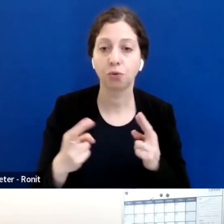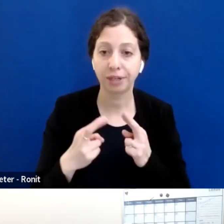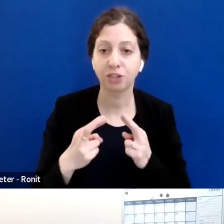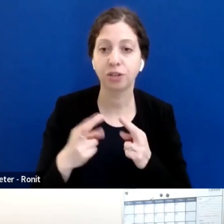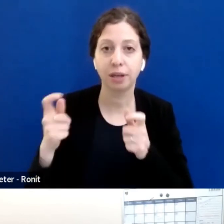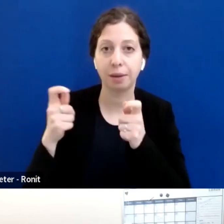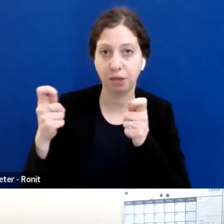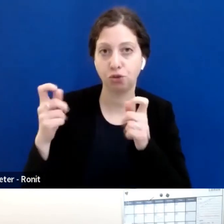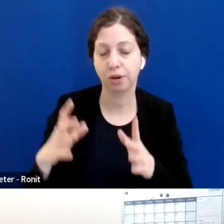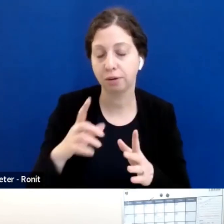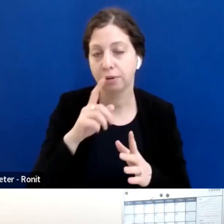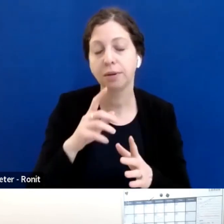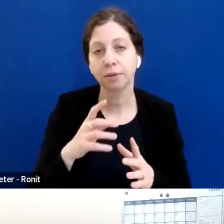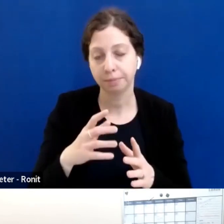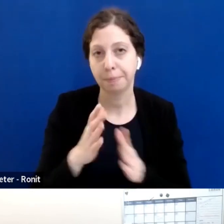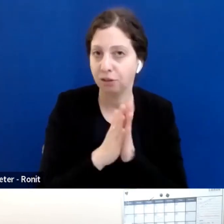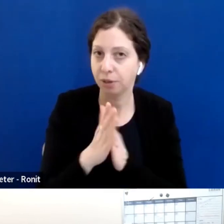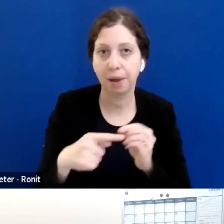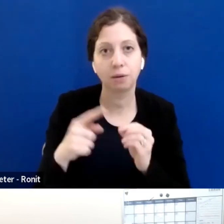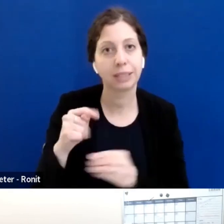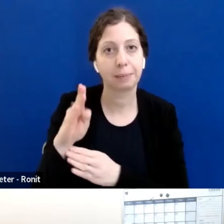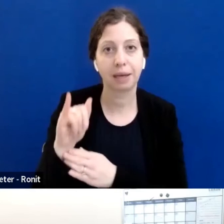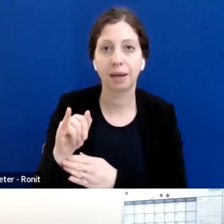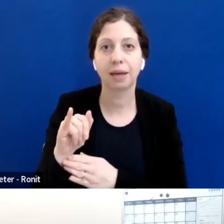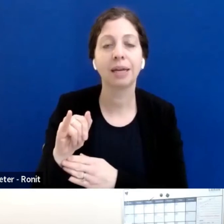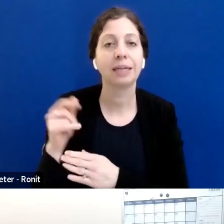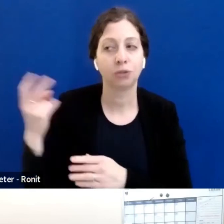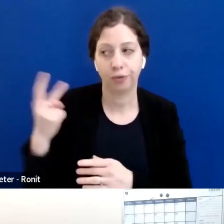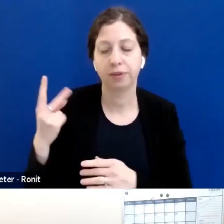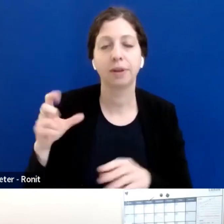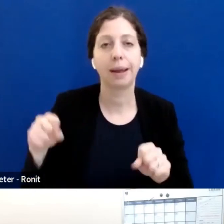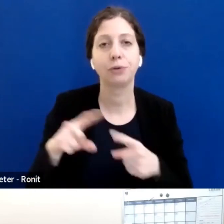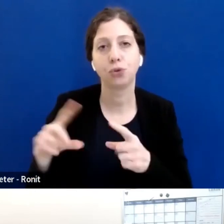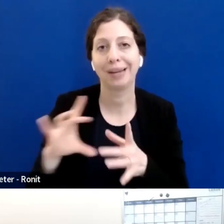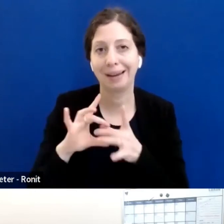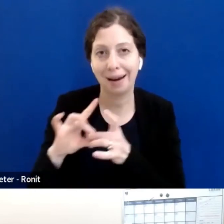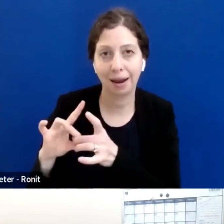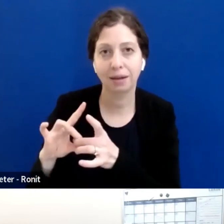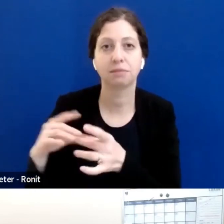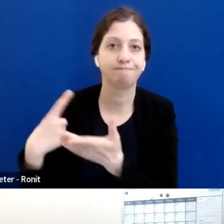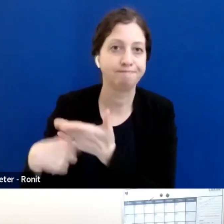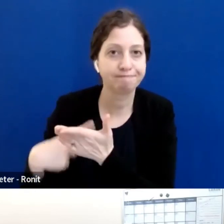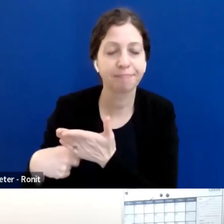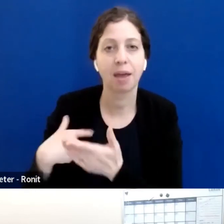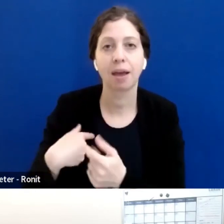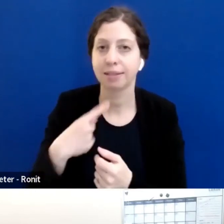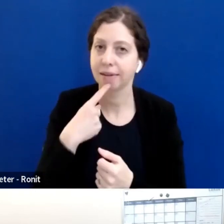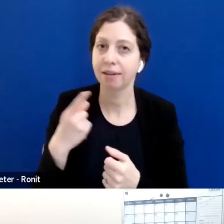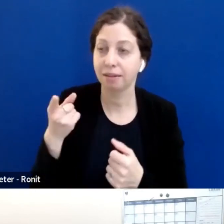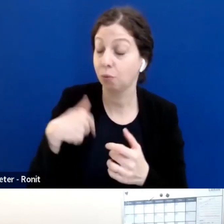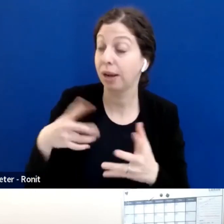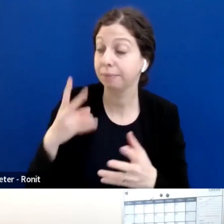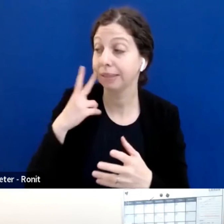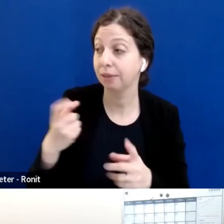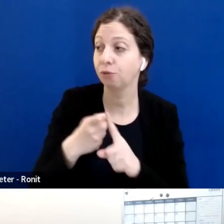very passionate about TBI. So he and I were able to connect in a conversation, and I said, this is what I'm seeing